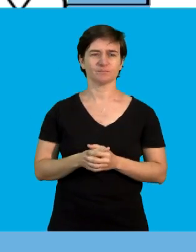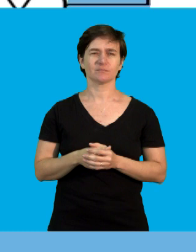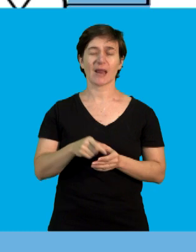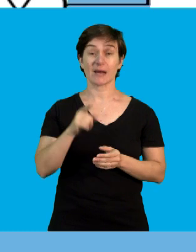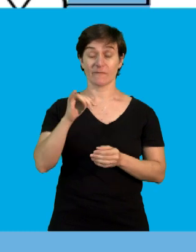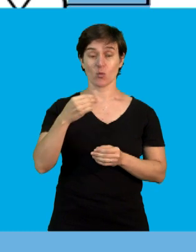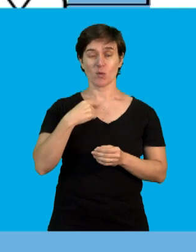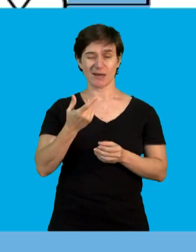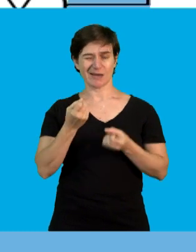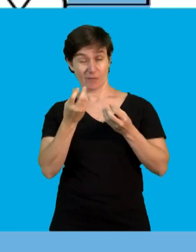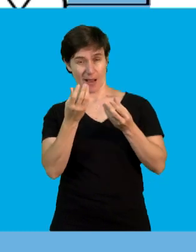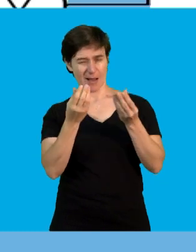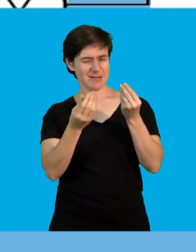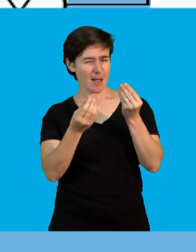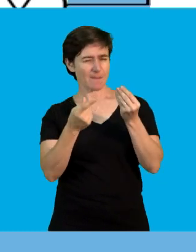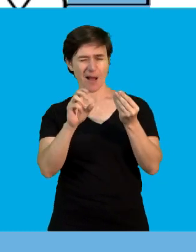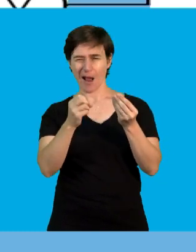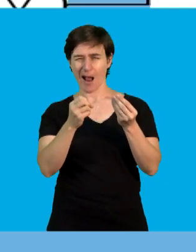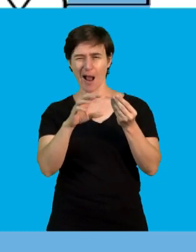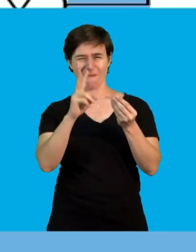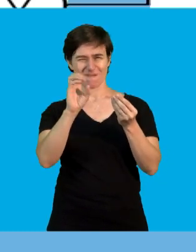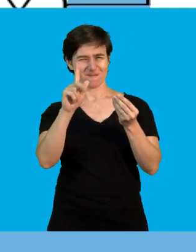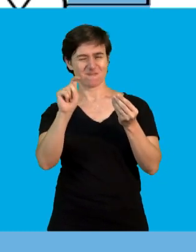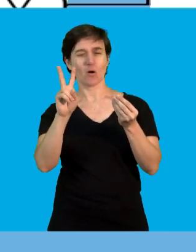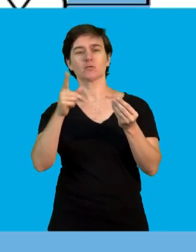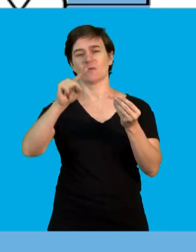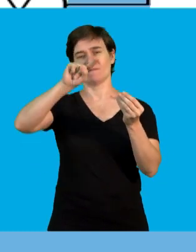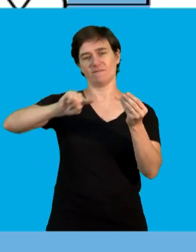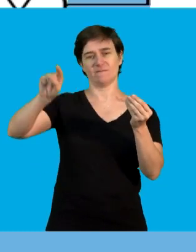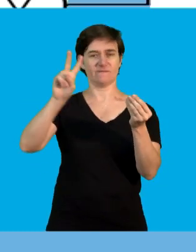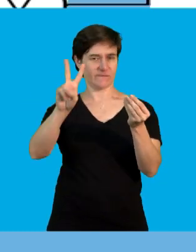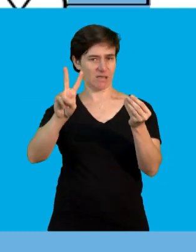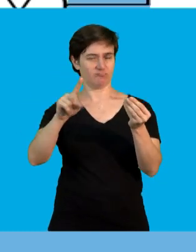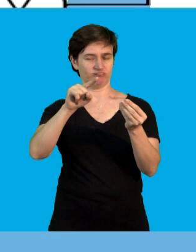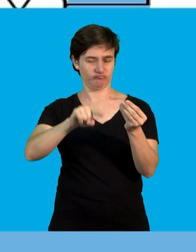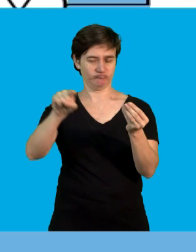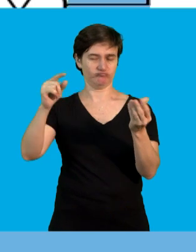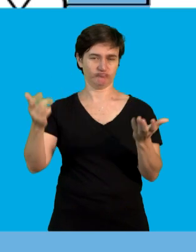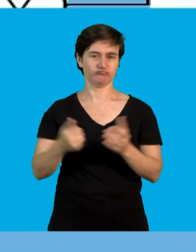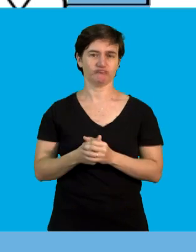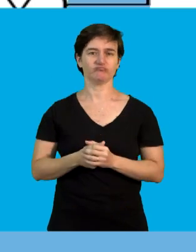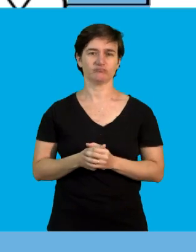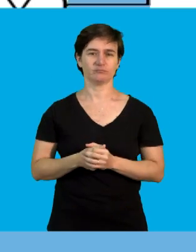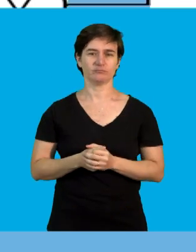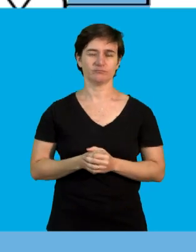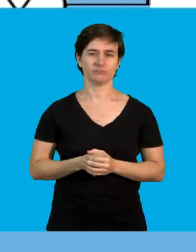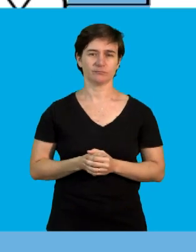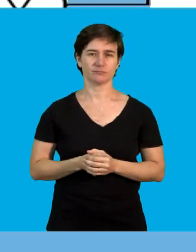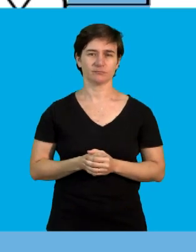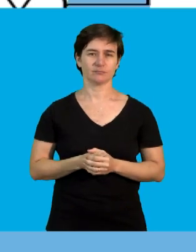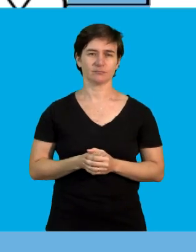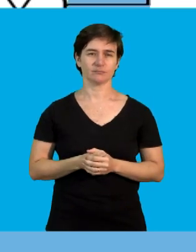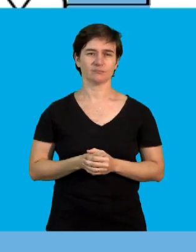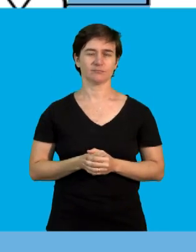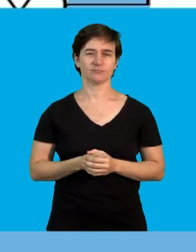unit for potential difference, or rather the unit for this voltage, it is going to be our V. our volts. So we're measuring the voltage in